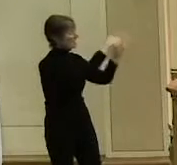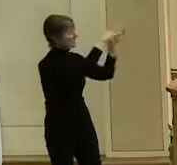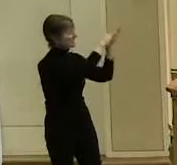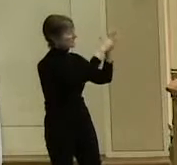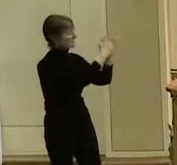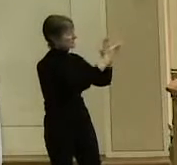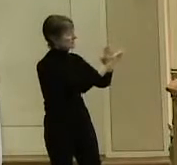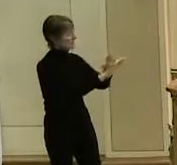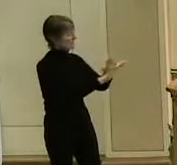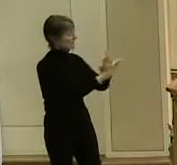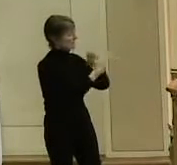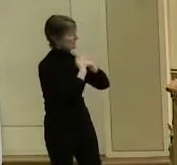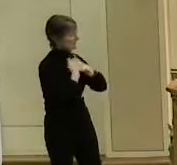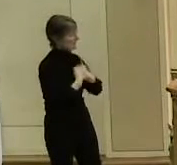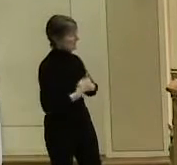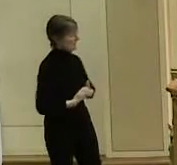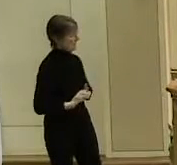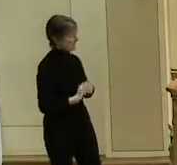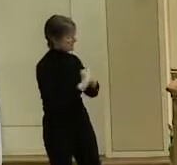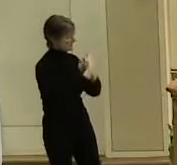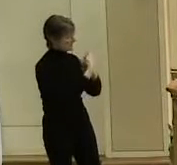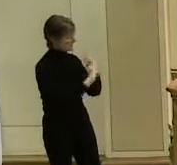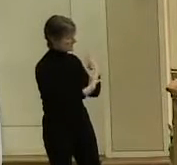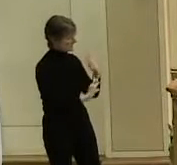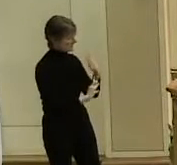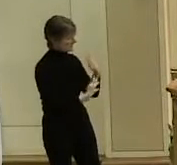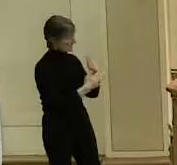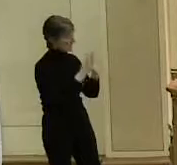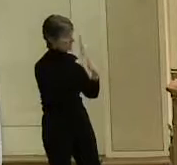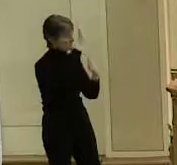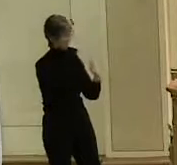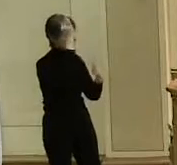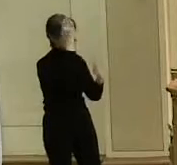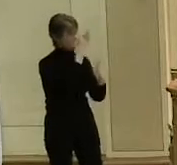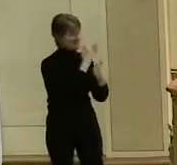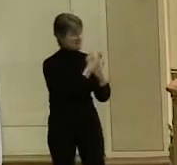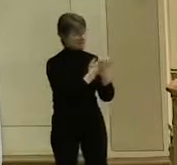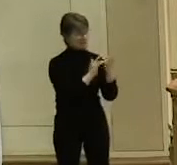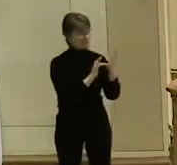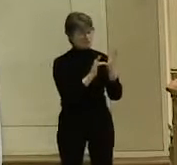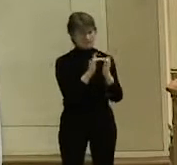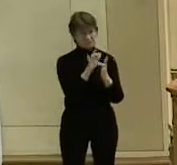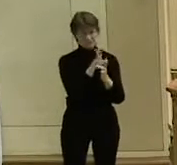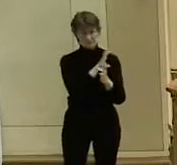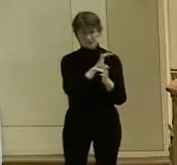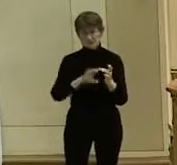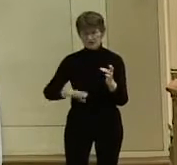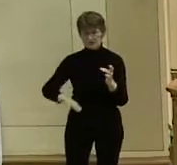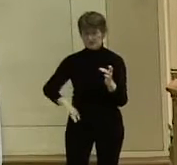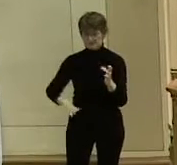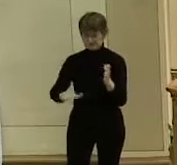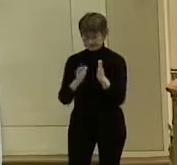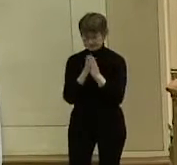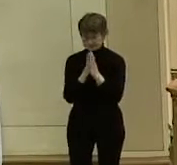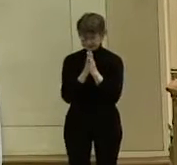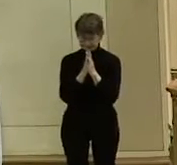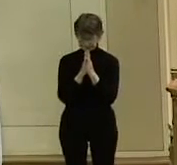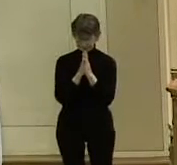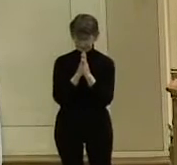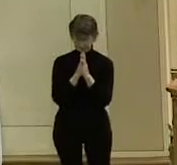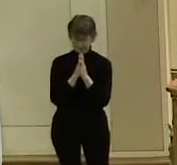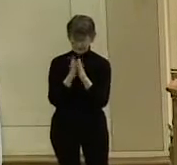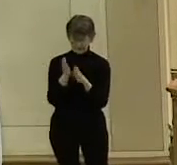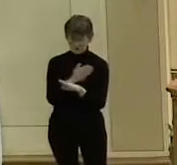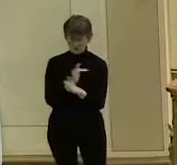us the body and the blood of your Son, our Lord Jesus Christ. At the time he